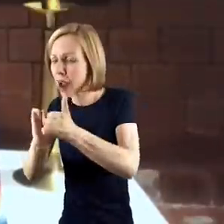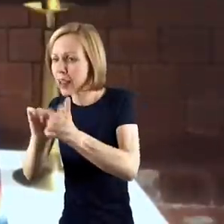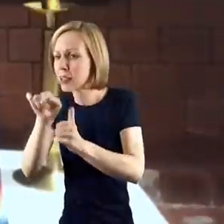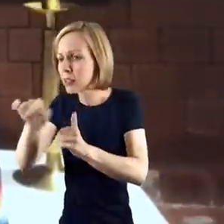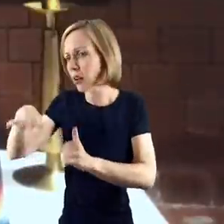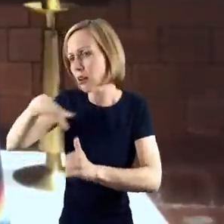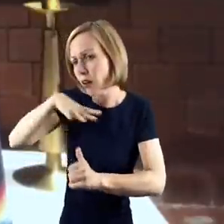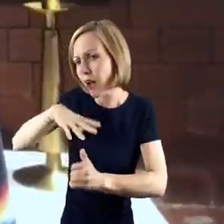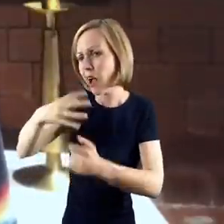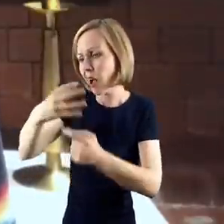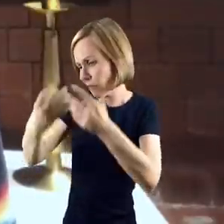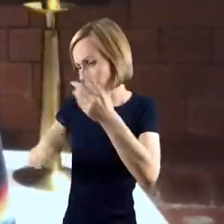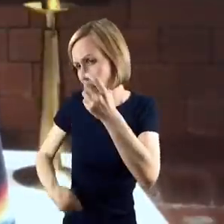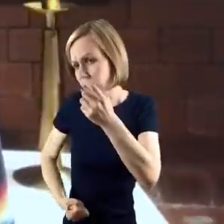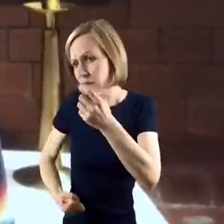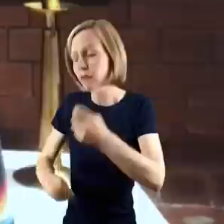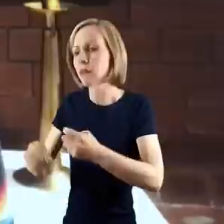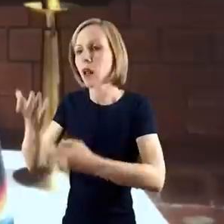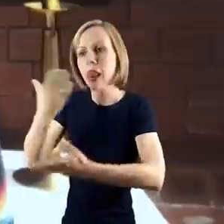to a friend in need.